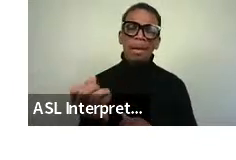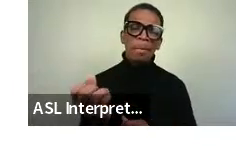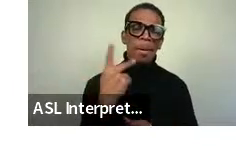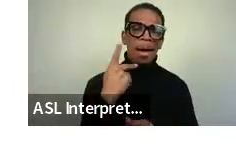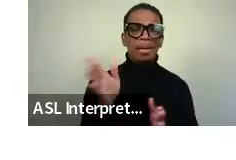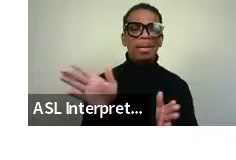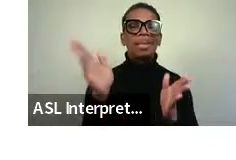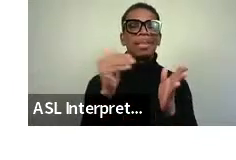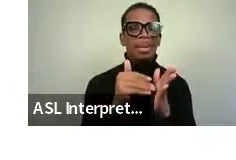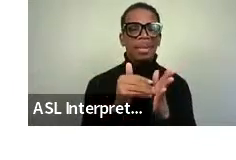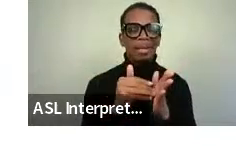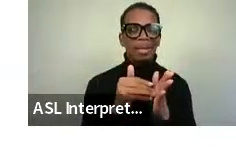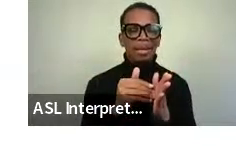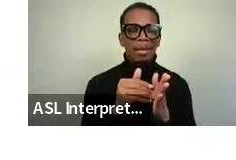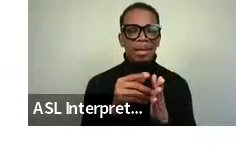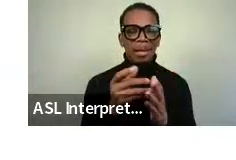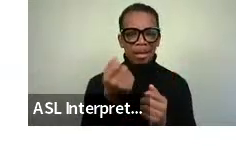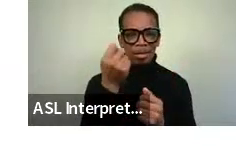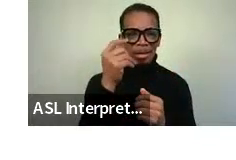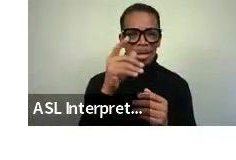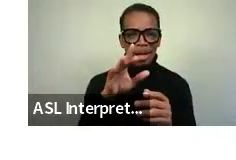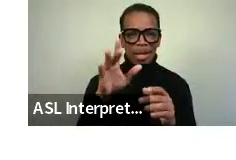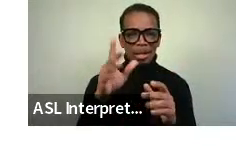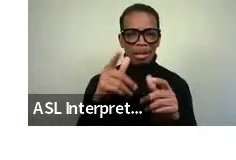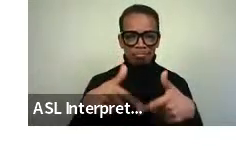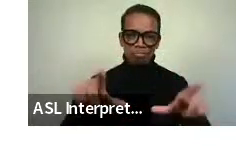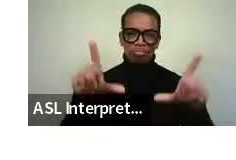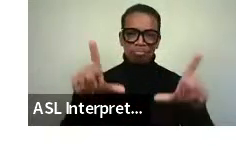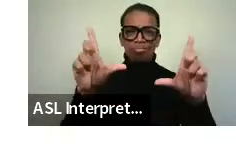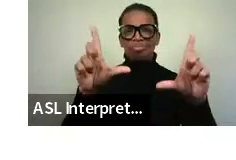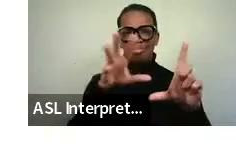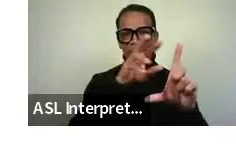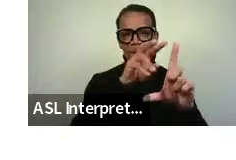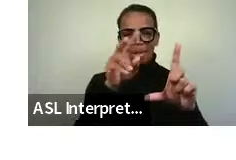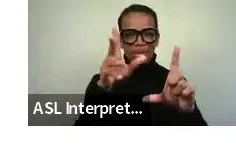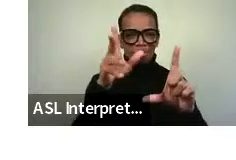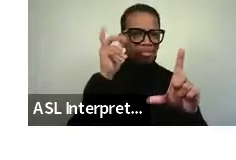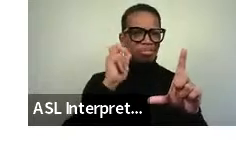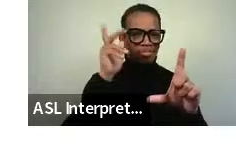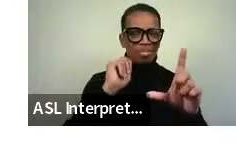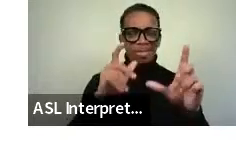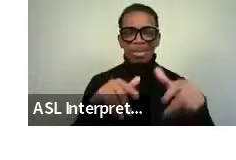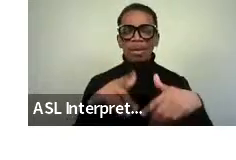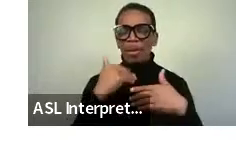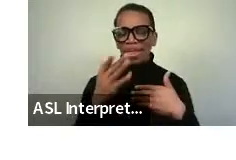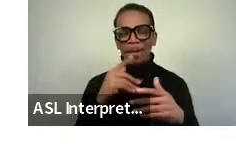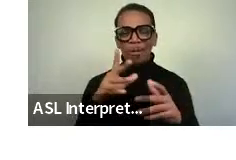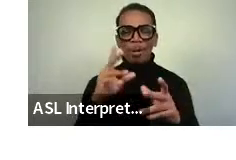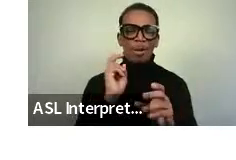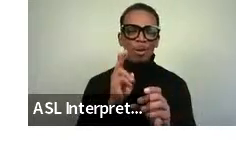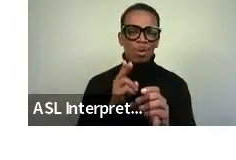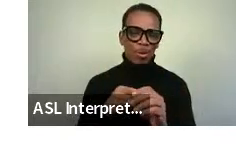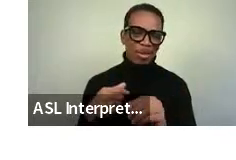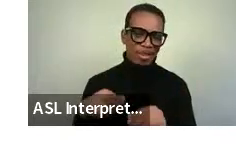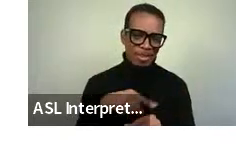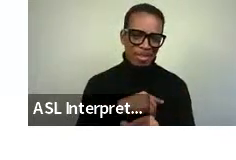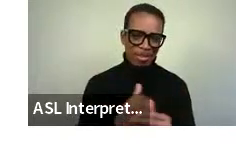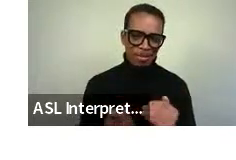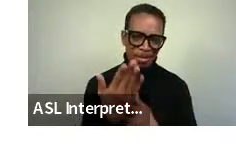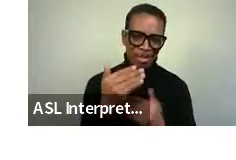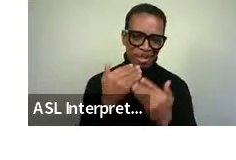and get some knowledge. And we appreciate you for joining us this morning. And with